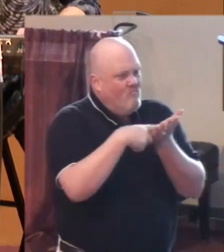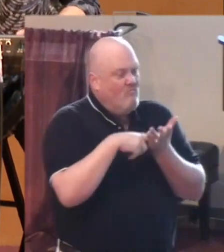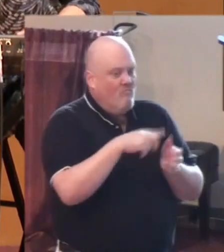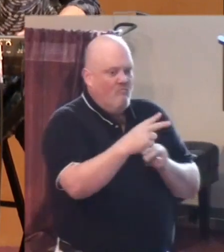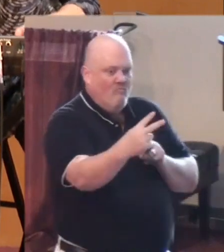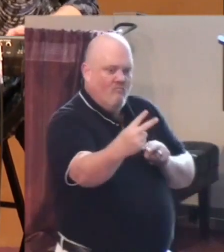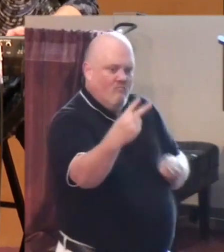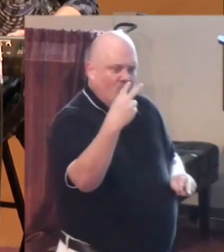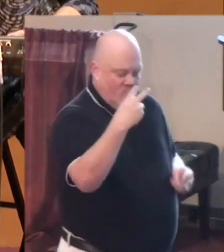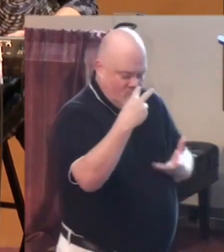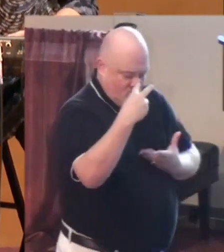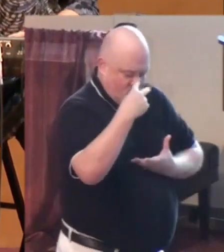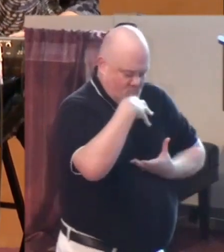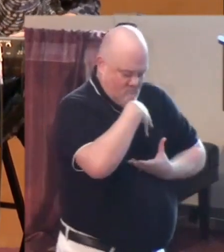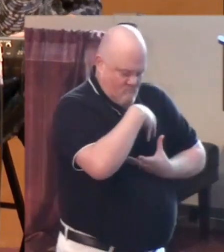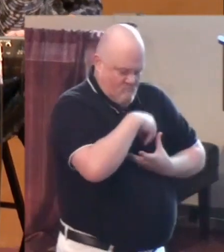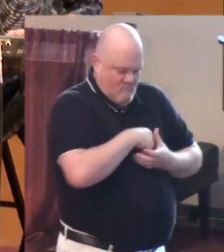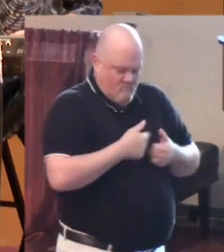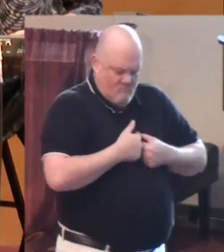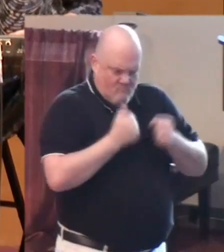saw inside of me.